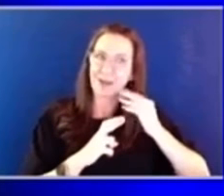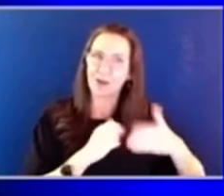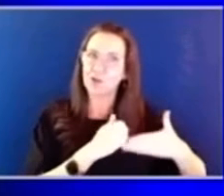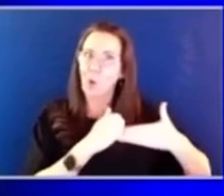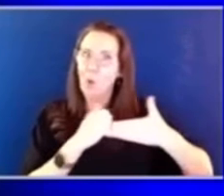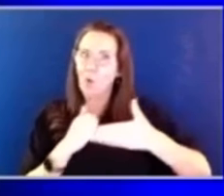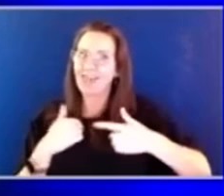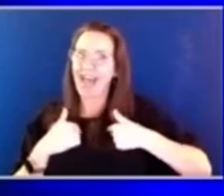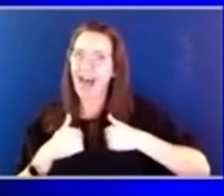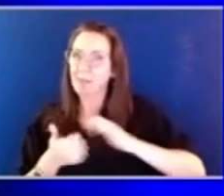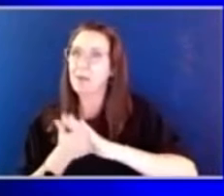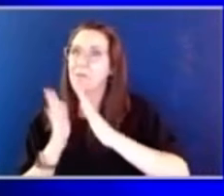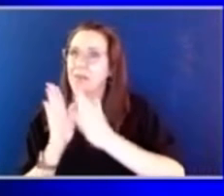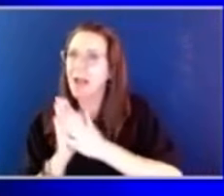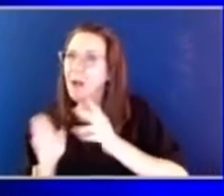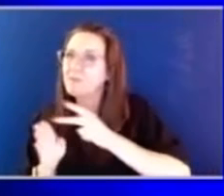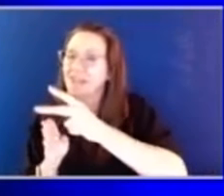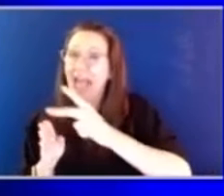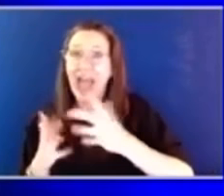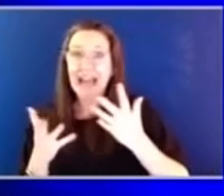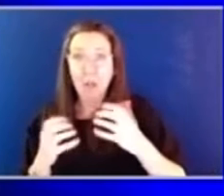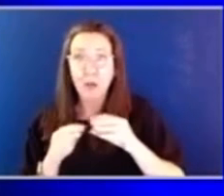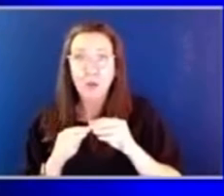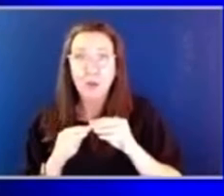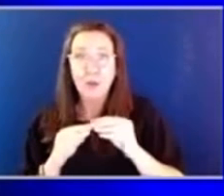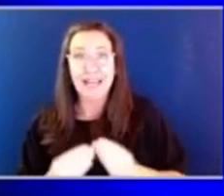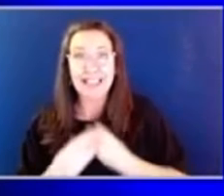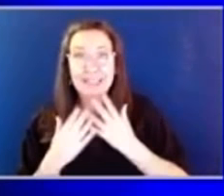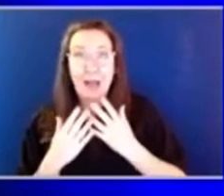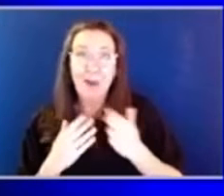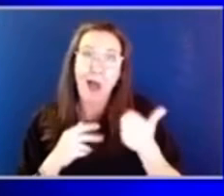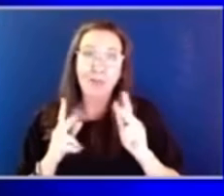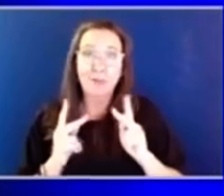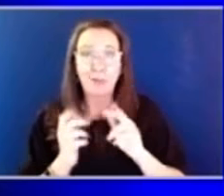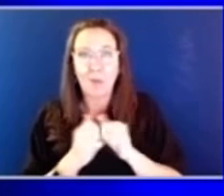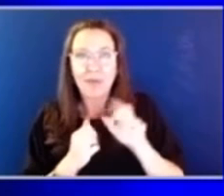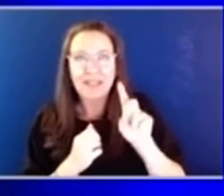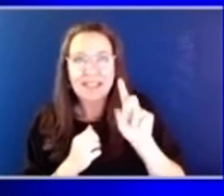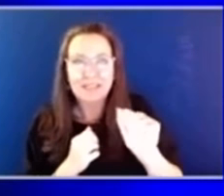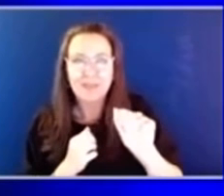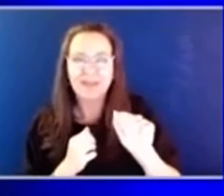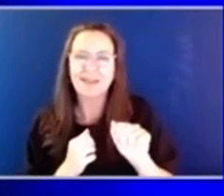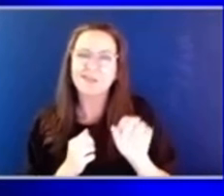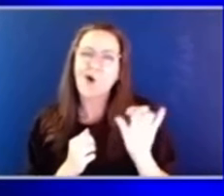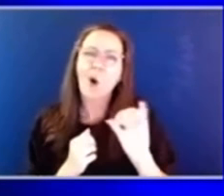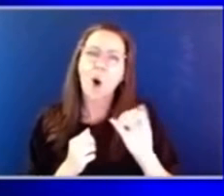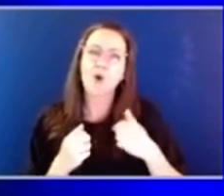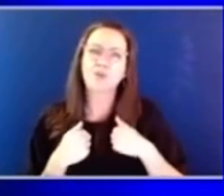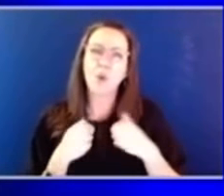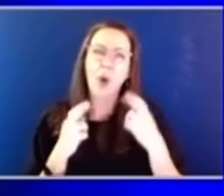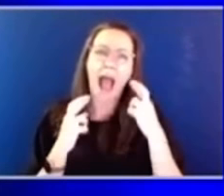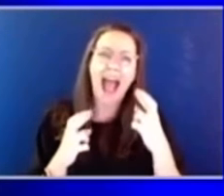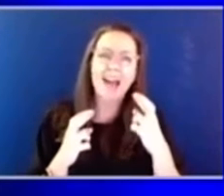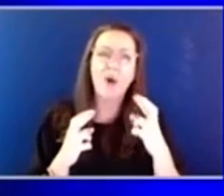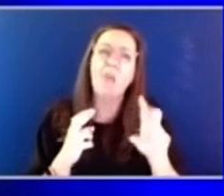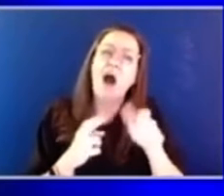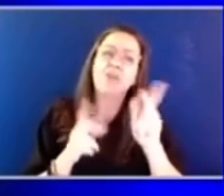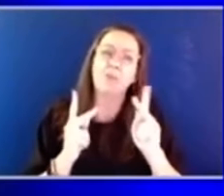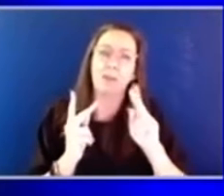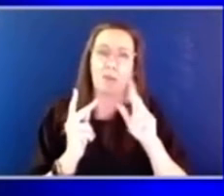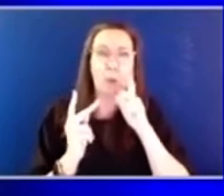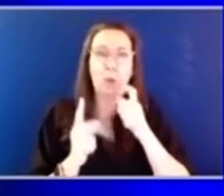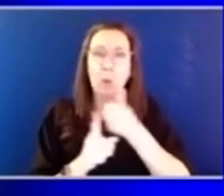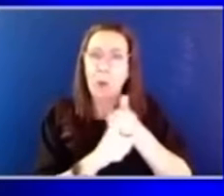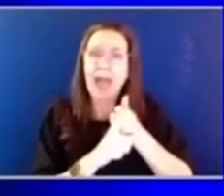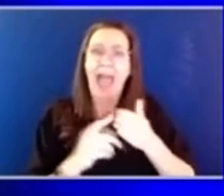which would allow me to follow my passions and inspire others with disabilities. I also hope that more people with disabilities can